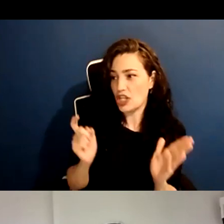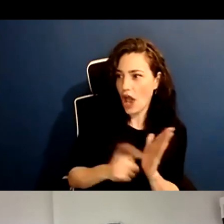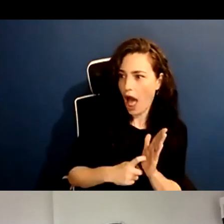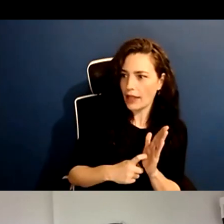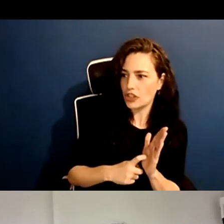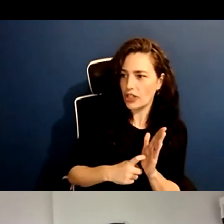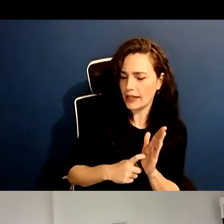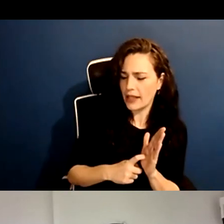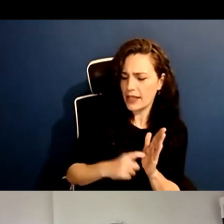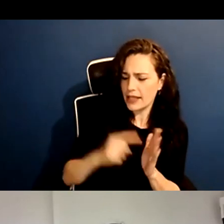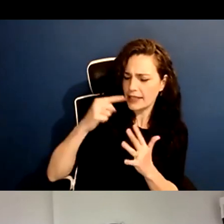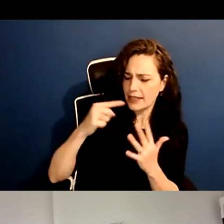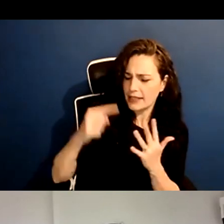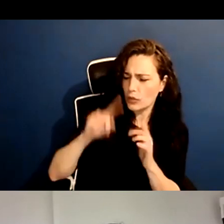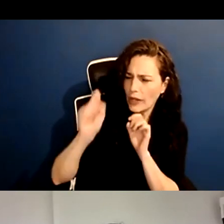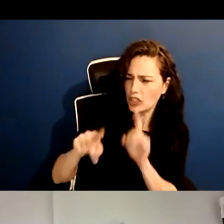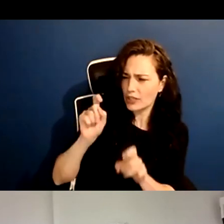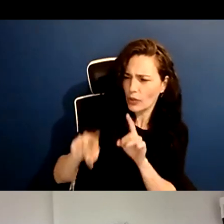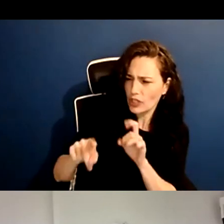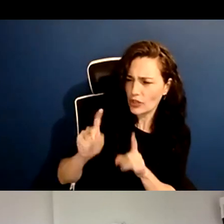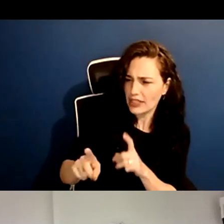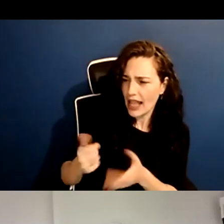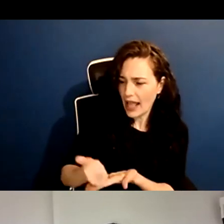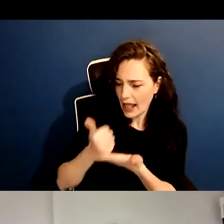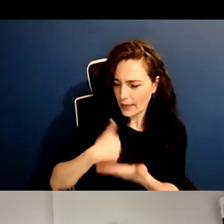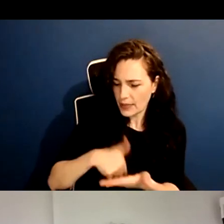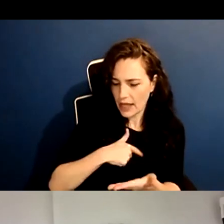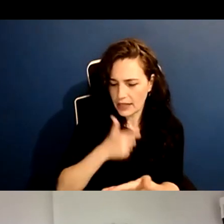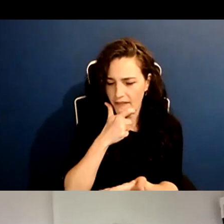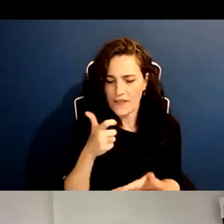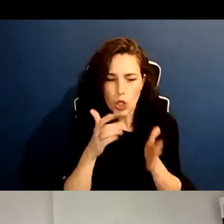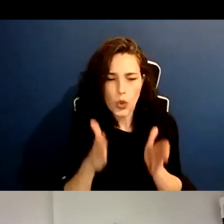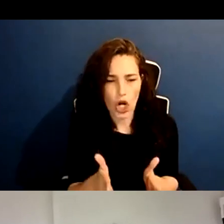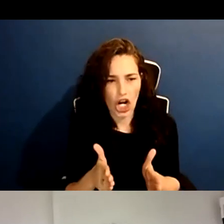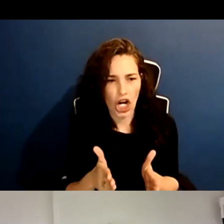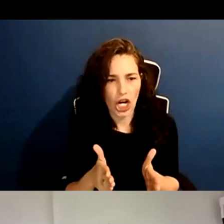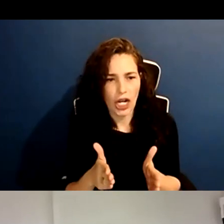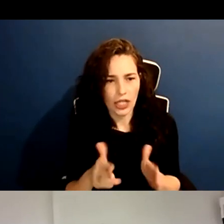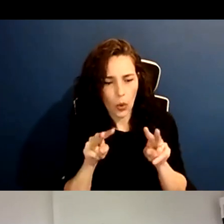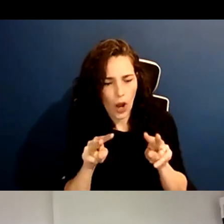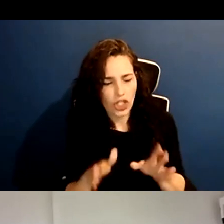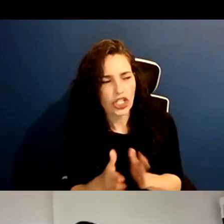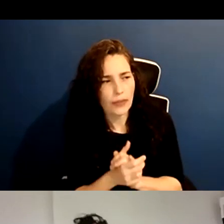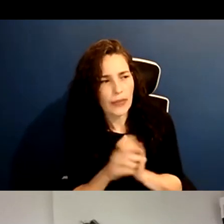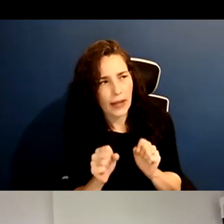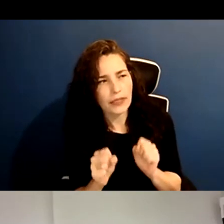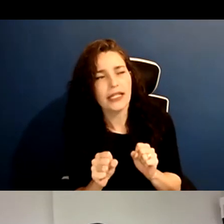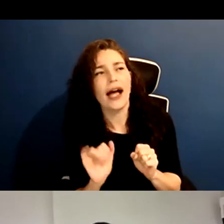reviewer a chance to fill in the gaps and to show that you do have a path to a